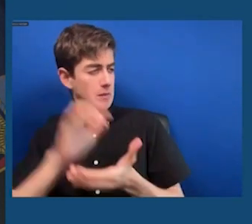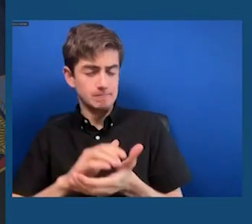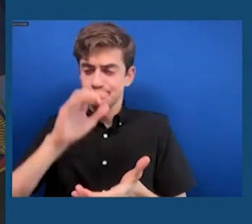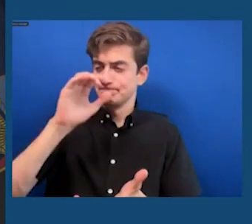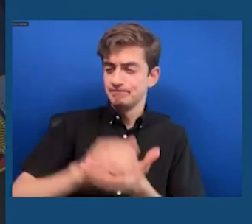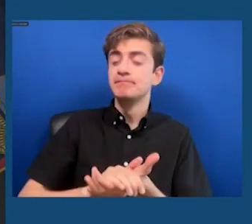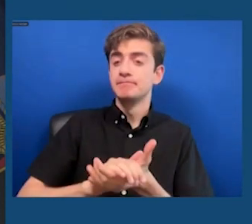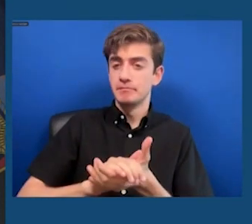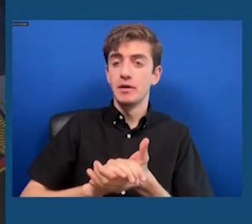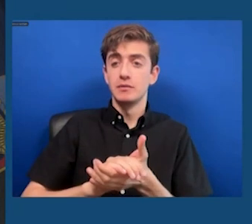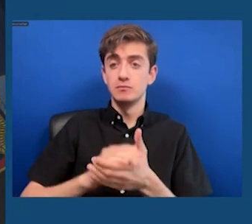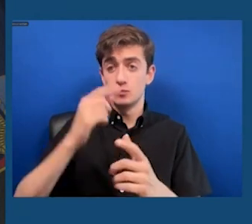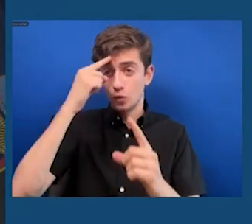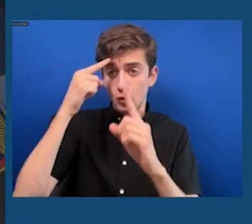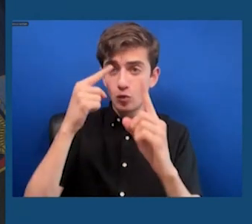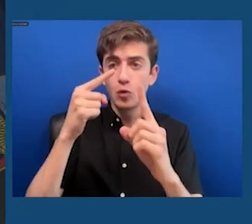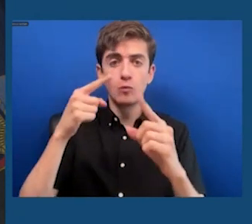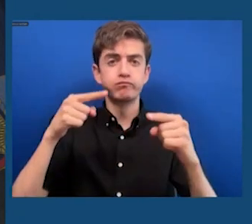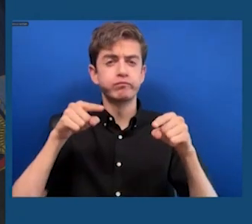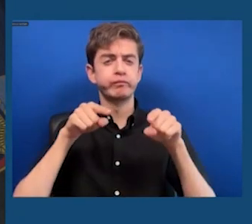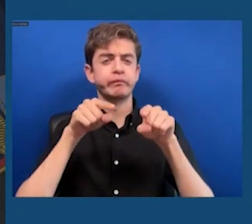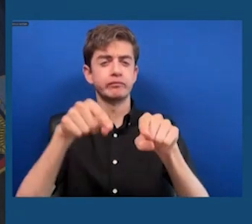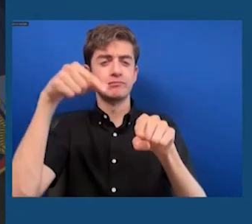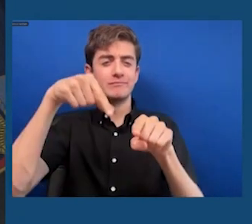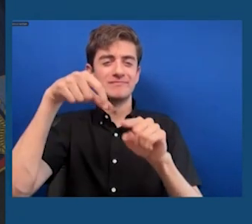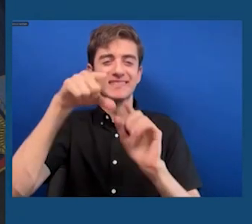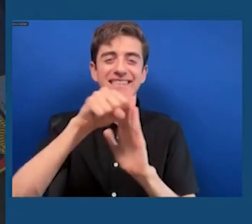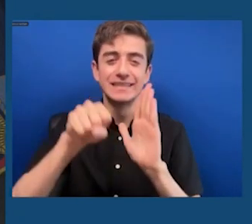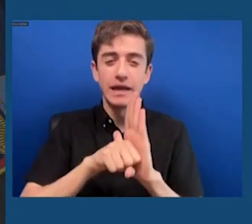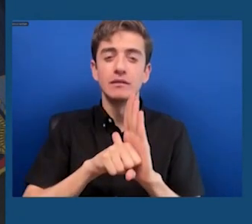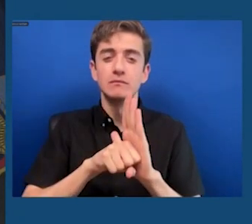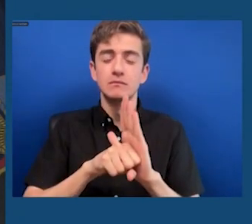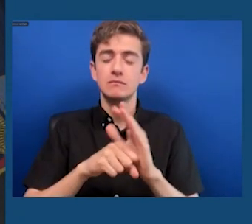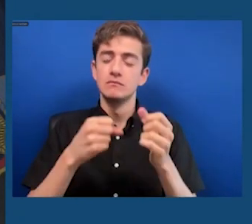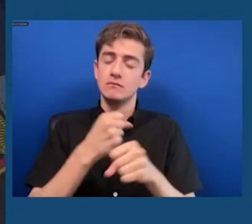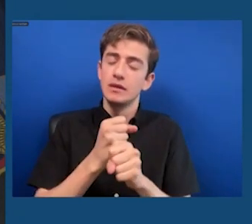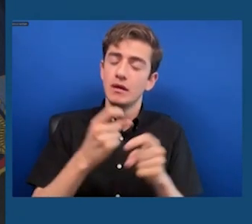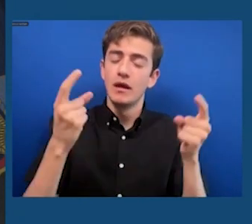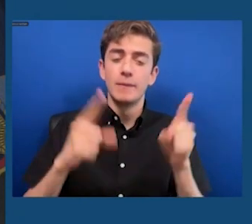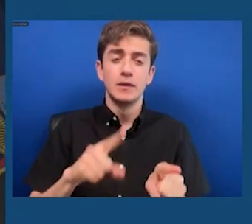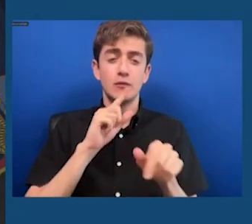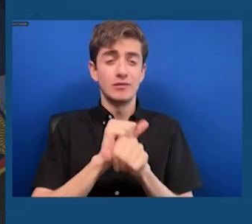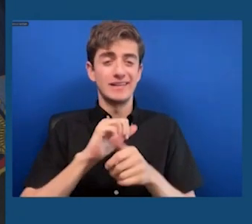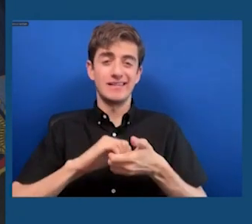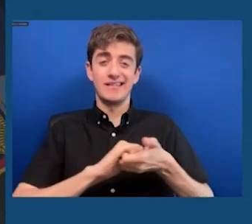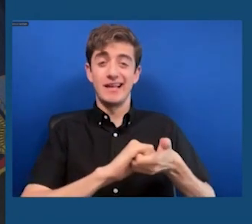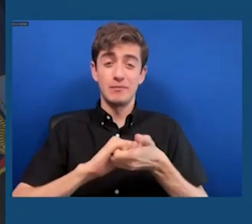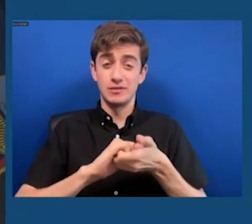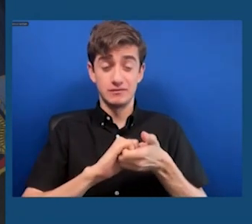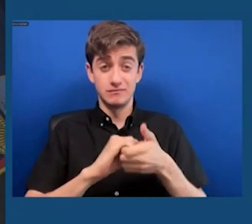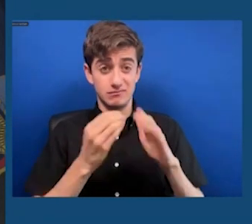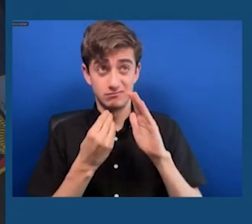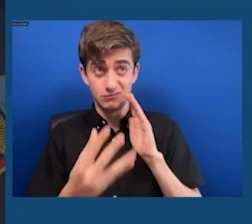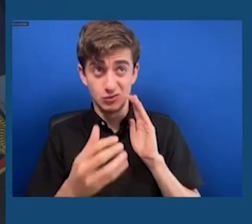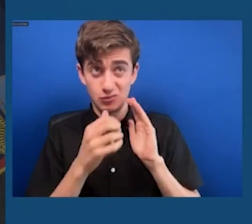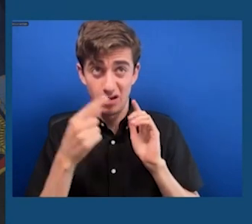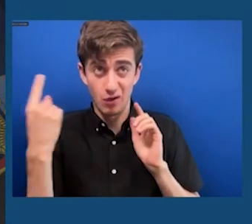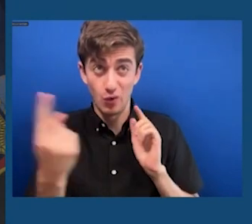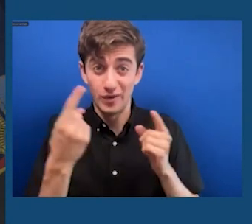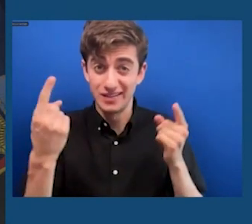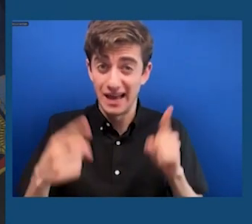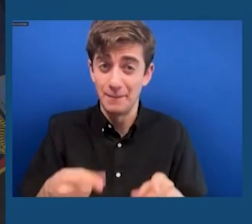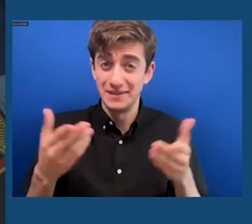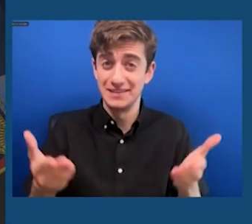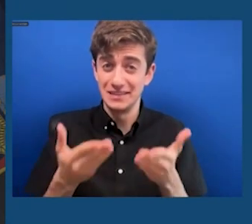pulled it together to deliver in a really collaborative way. And I'll say, you don't always see that here. You don't always see that in